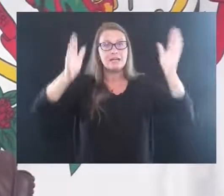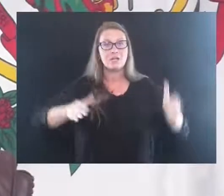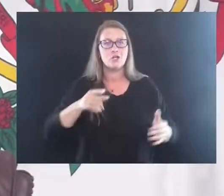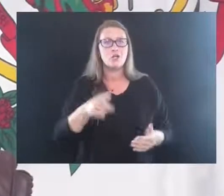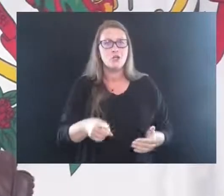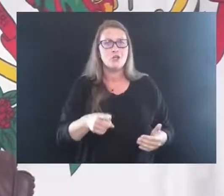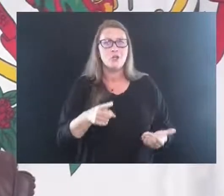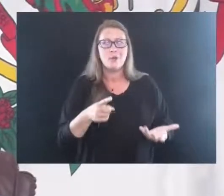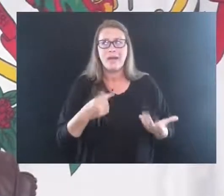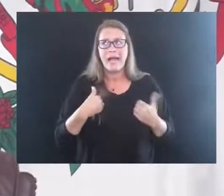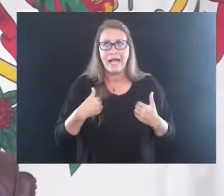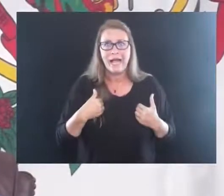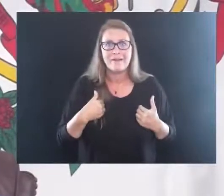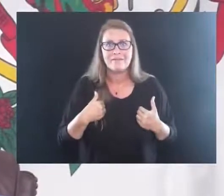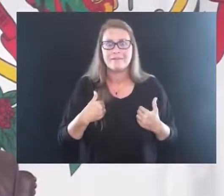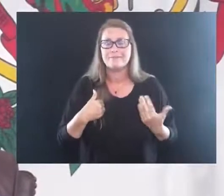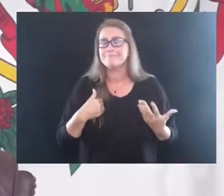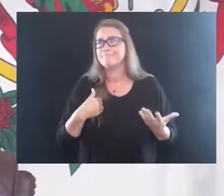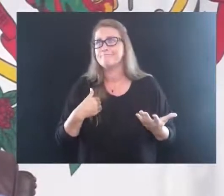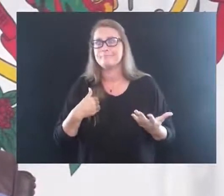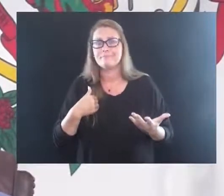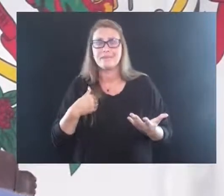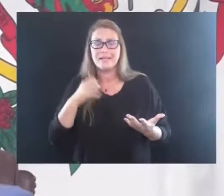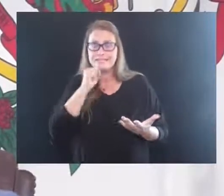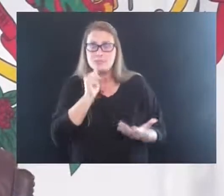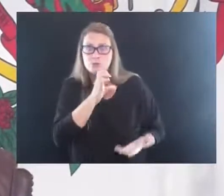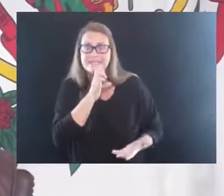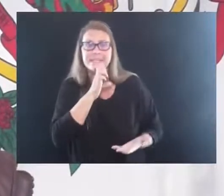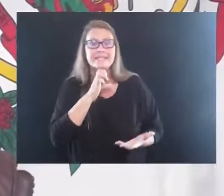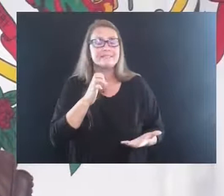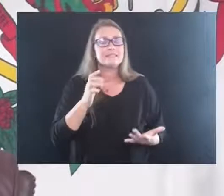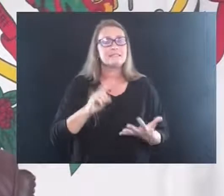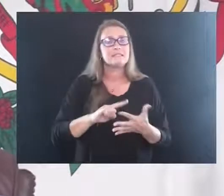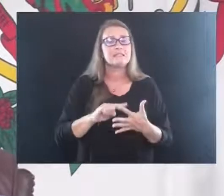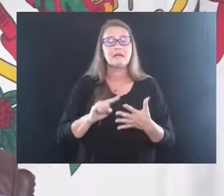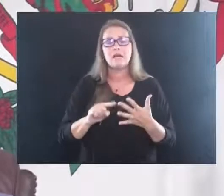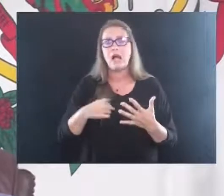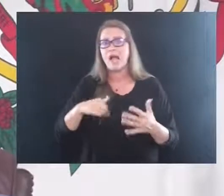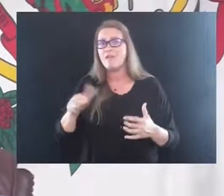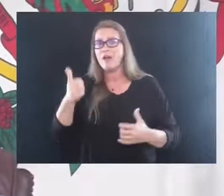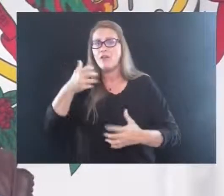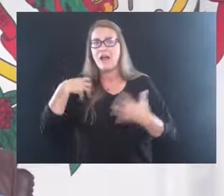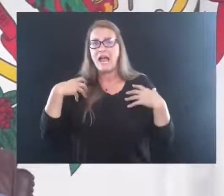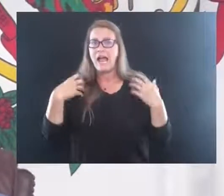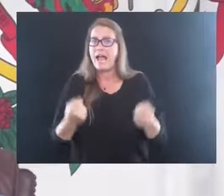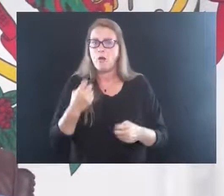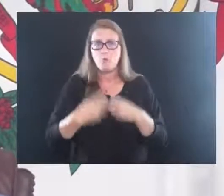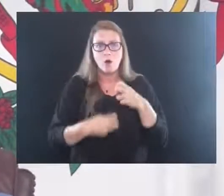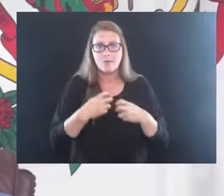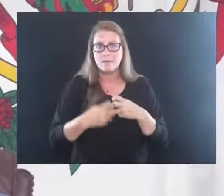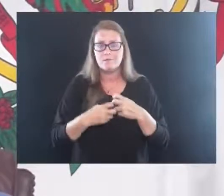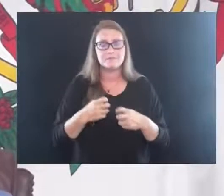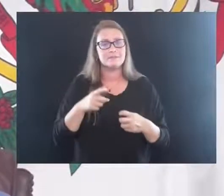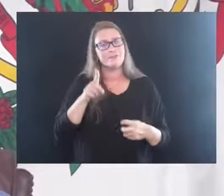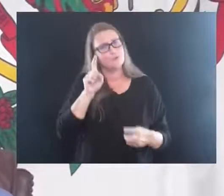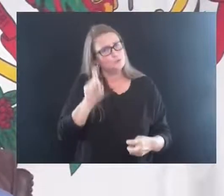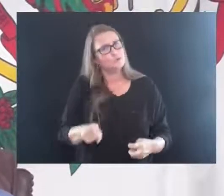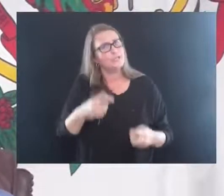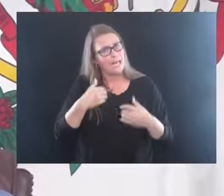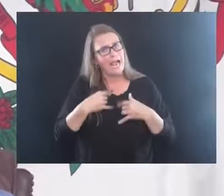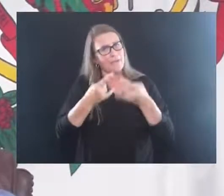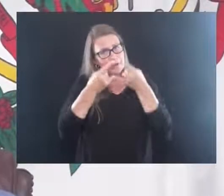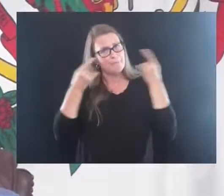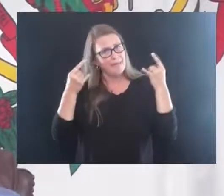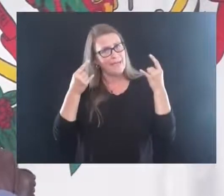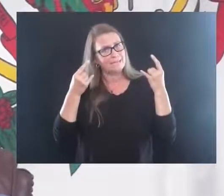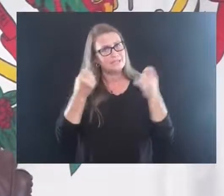if you're elderly or you've got some, you know, health issues or whatever like that, you ought to really consider the masks